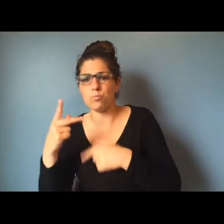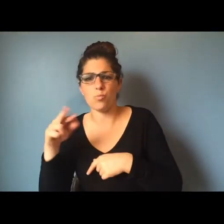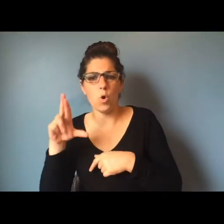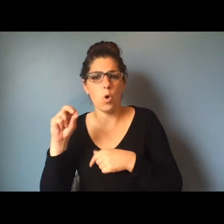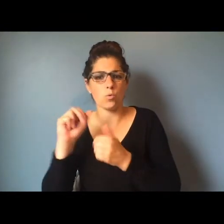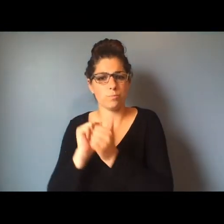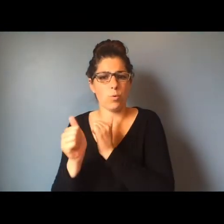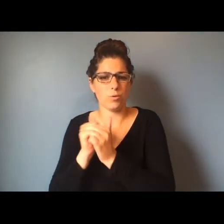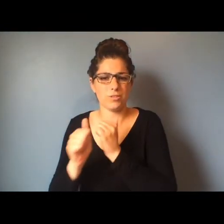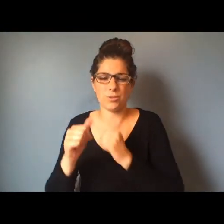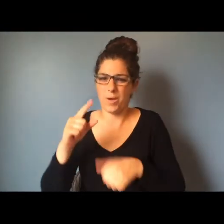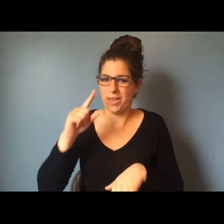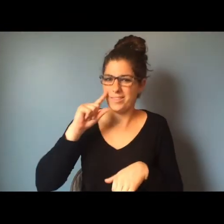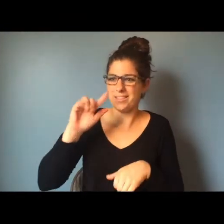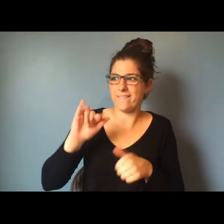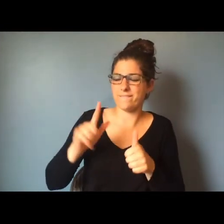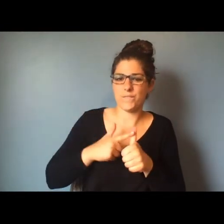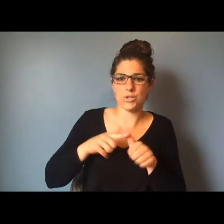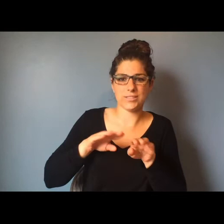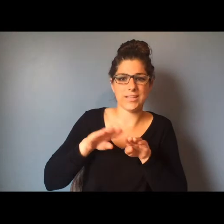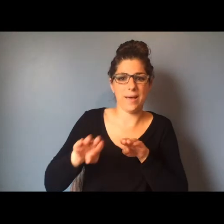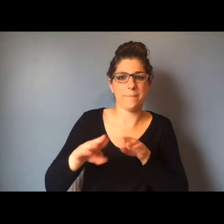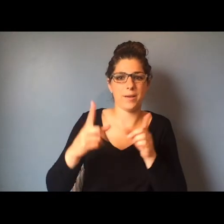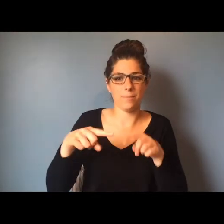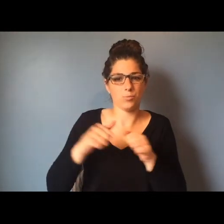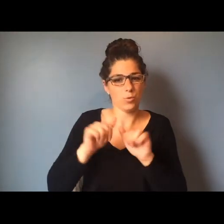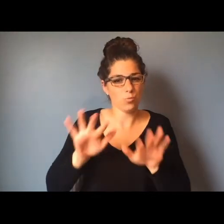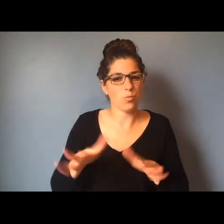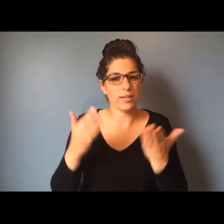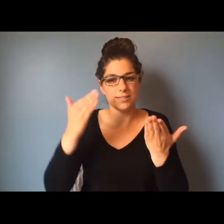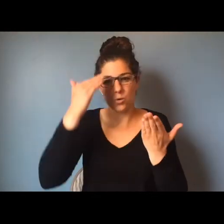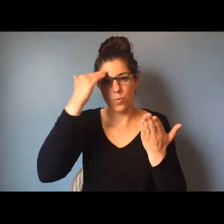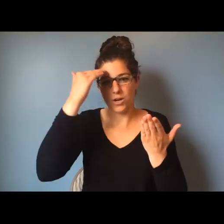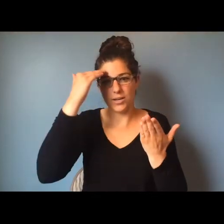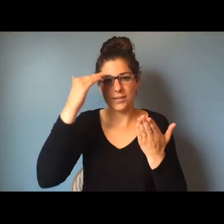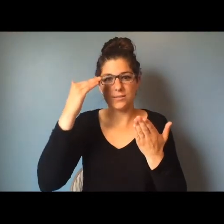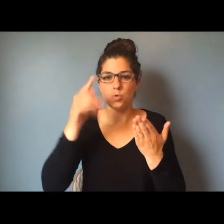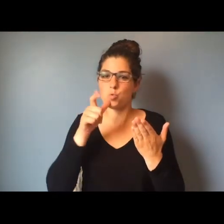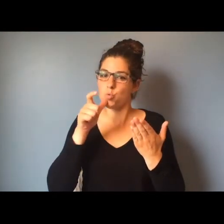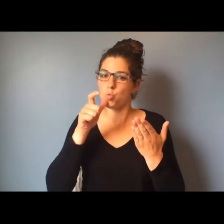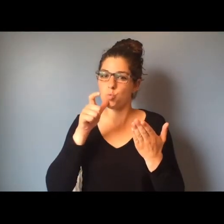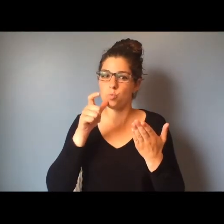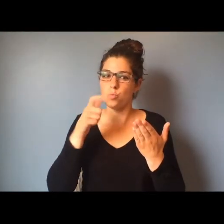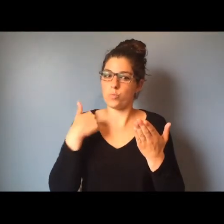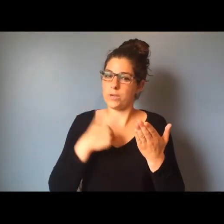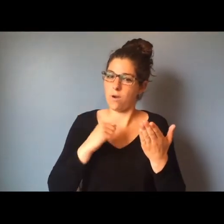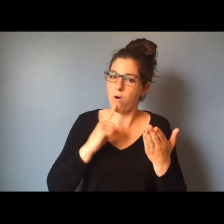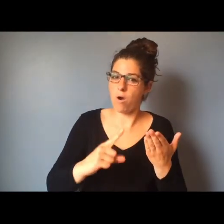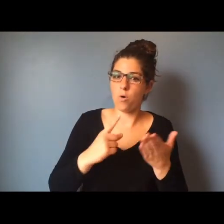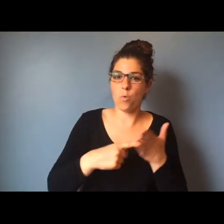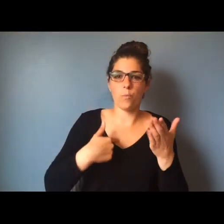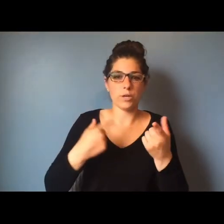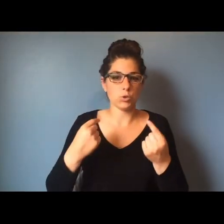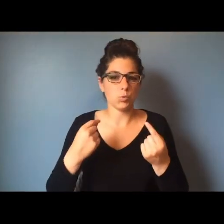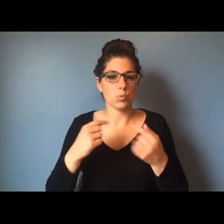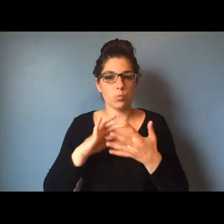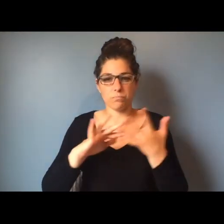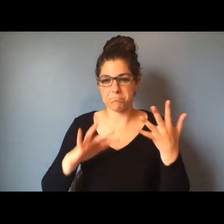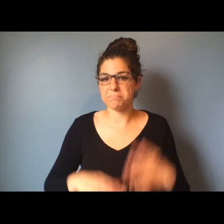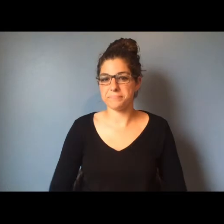So I think that first step just comes with raising awareness of who we are and what we do and what we're able to do.